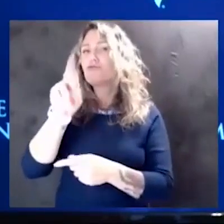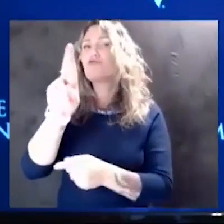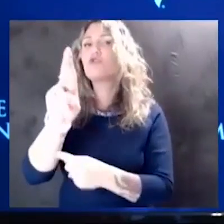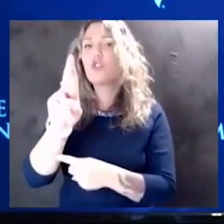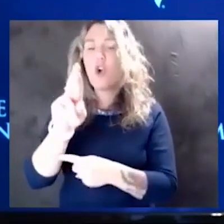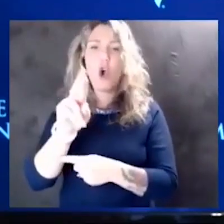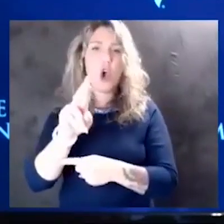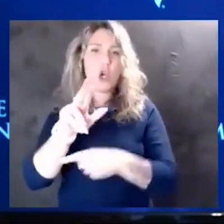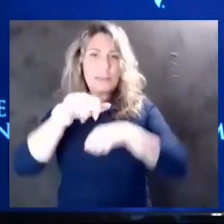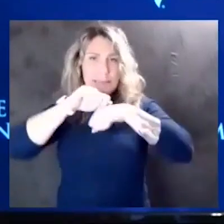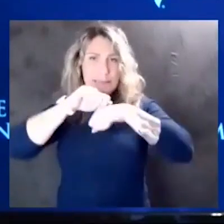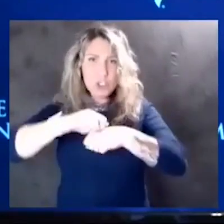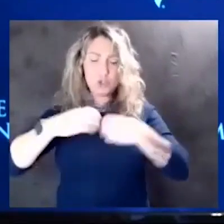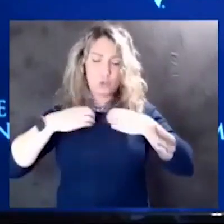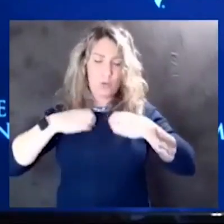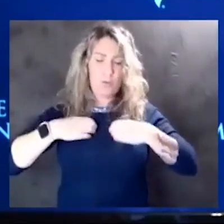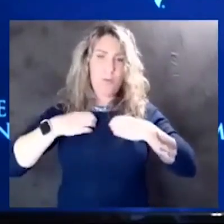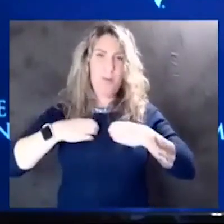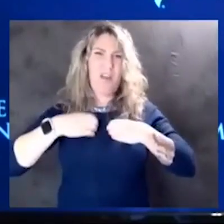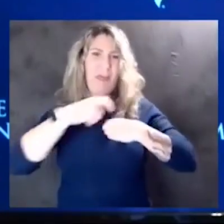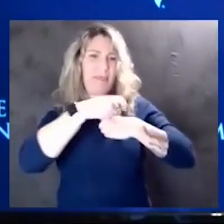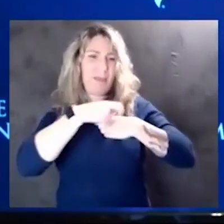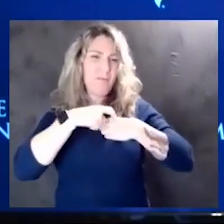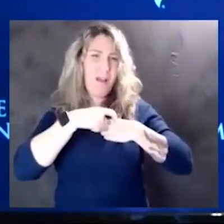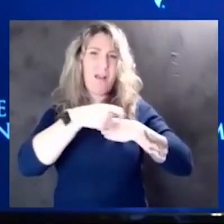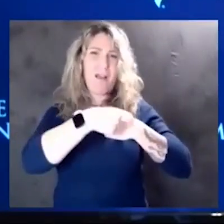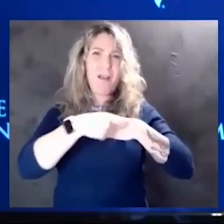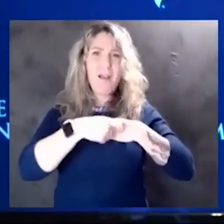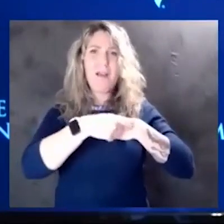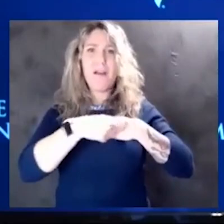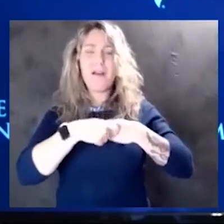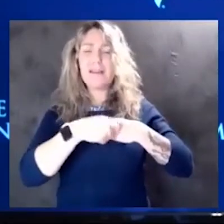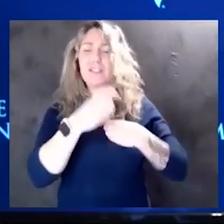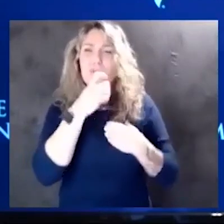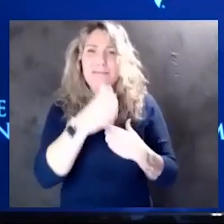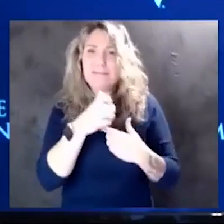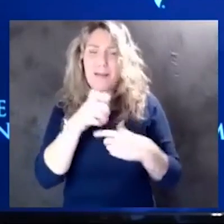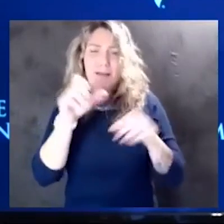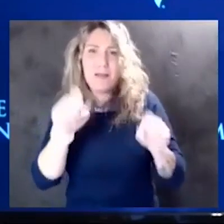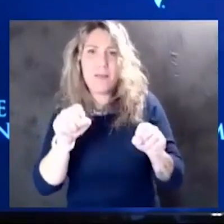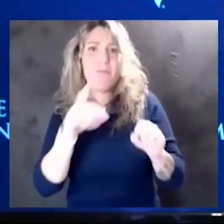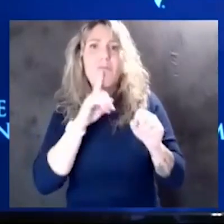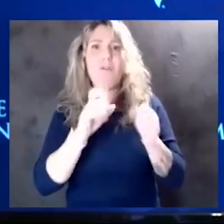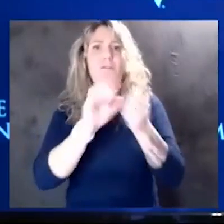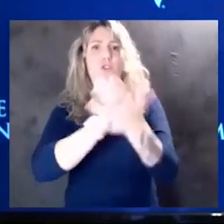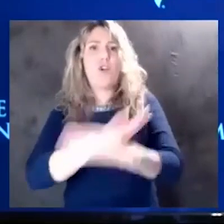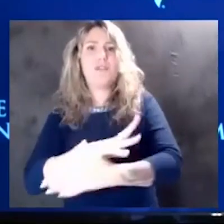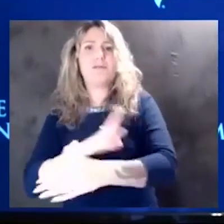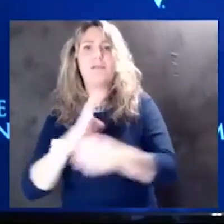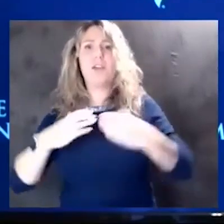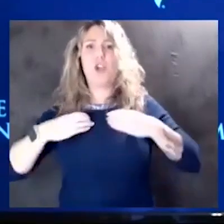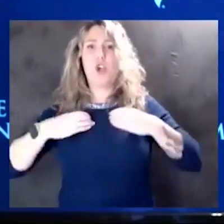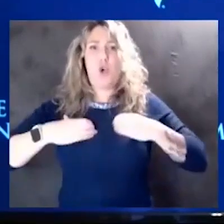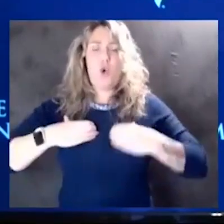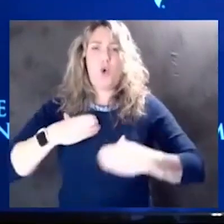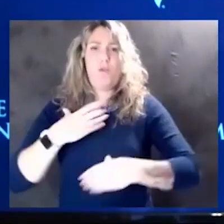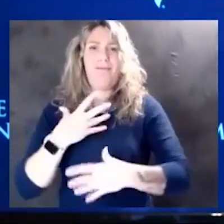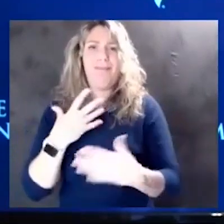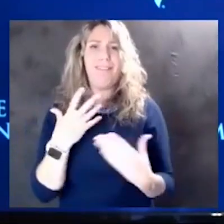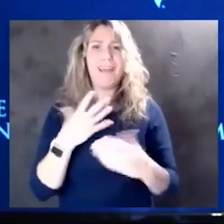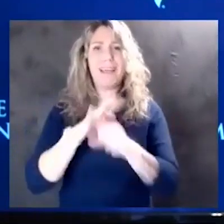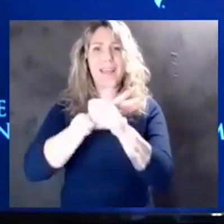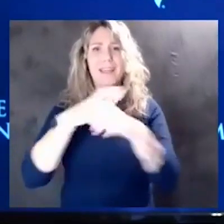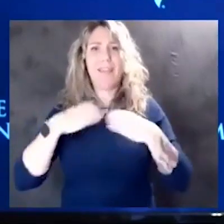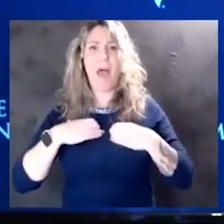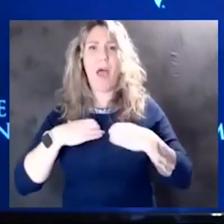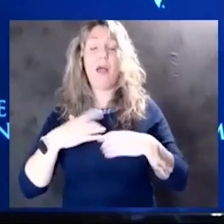only produces the antibody, so it's not capable of causing COVID lung. And in fact, some people have said their COVID lung symptoms got better once they got